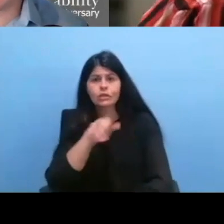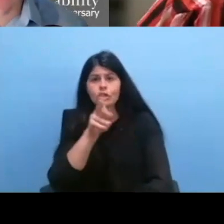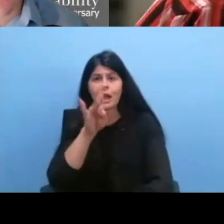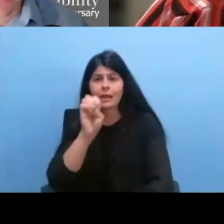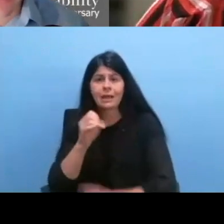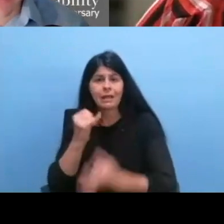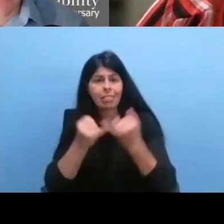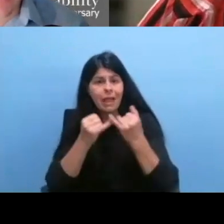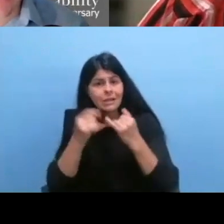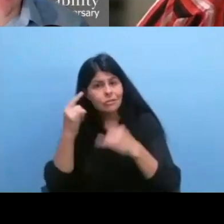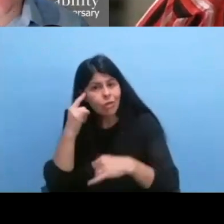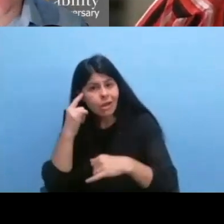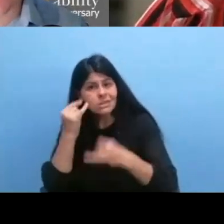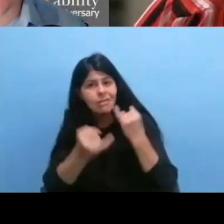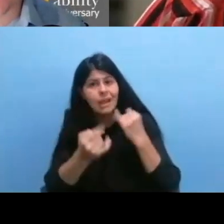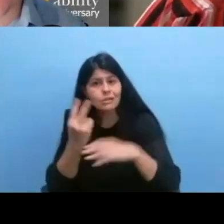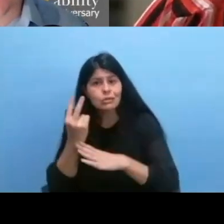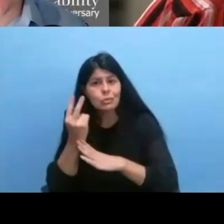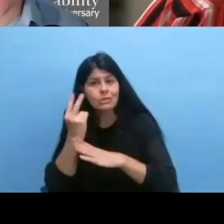here in our last 2 minutes?